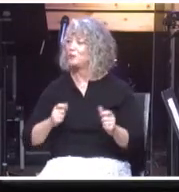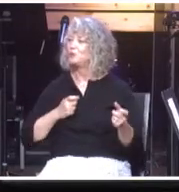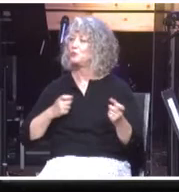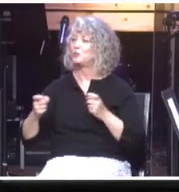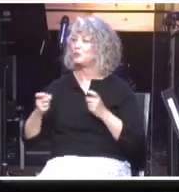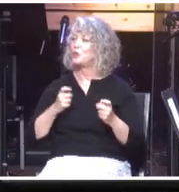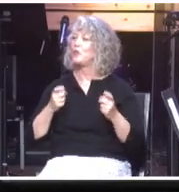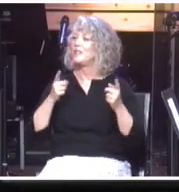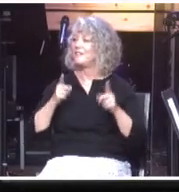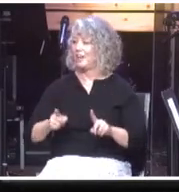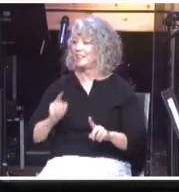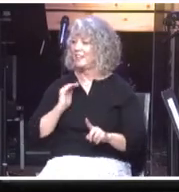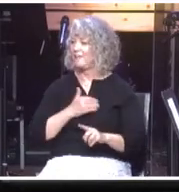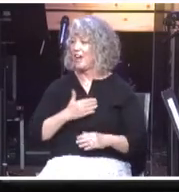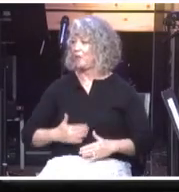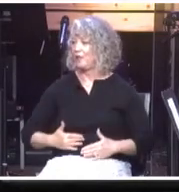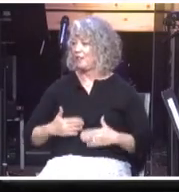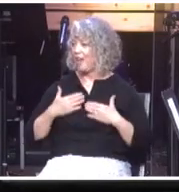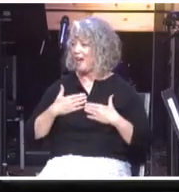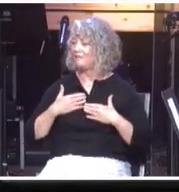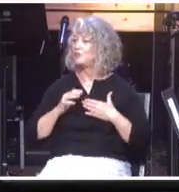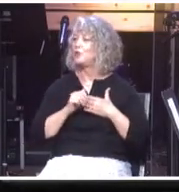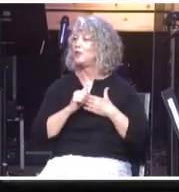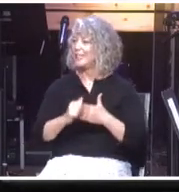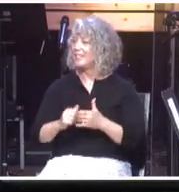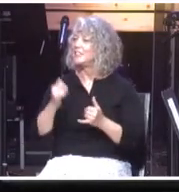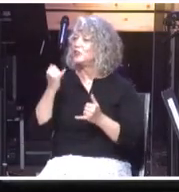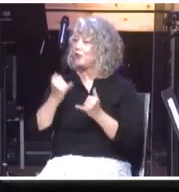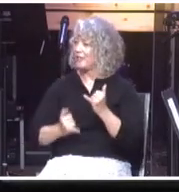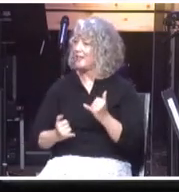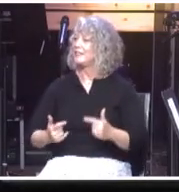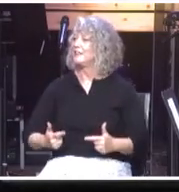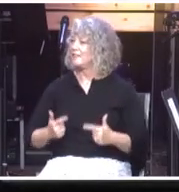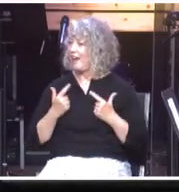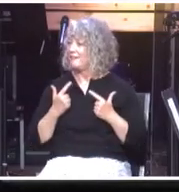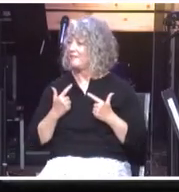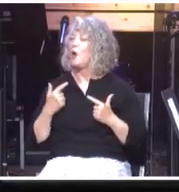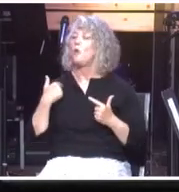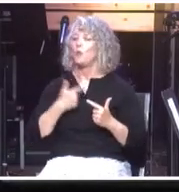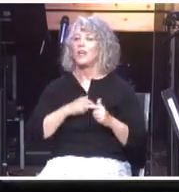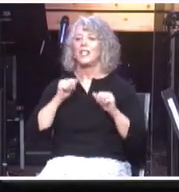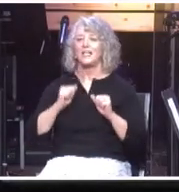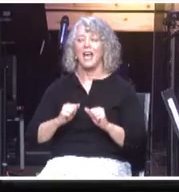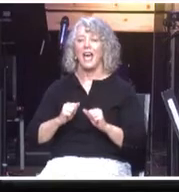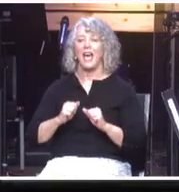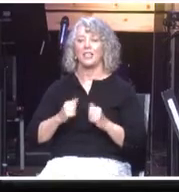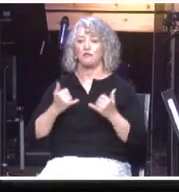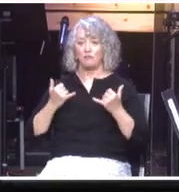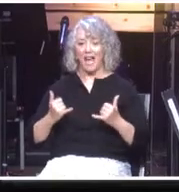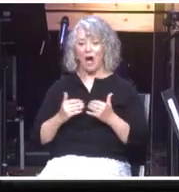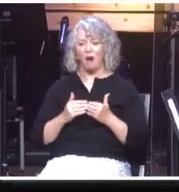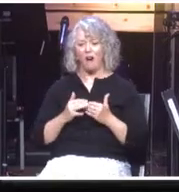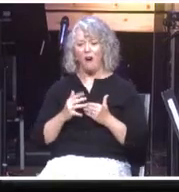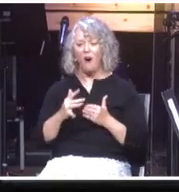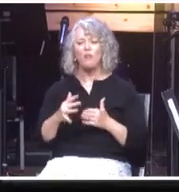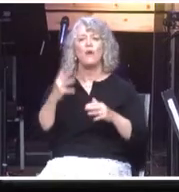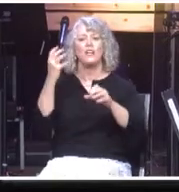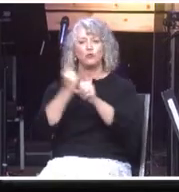our lives toward that end, we can trust Him. We can commit to